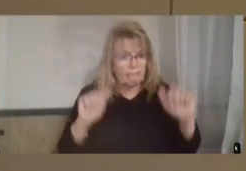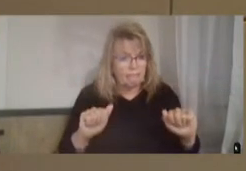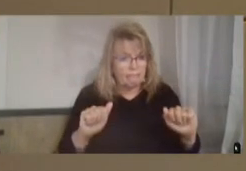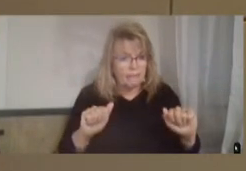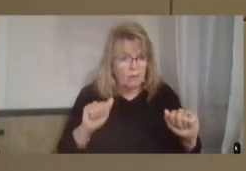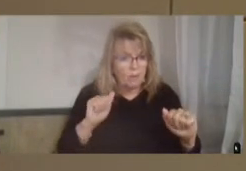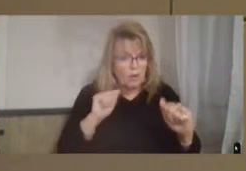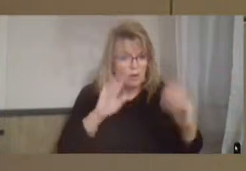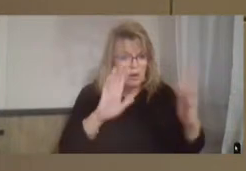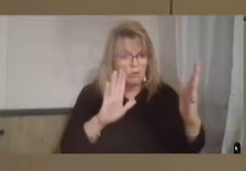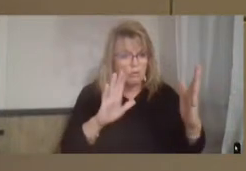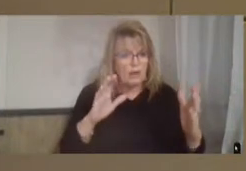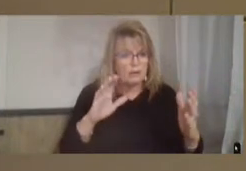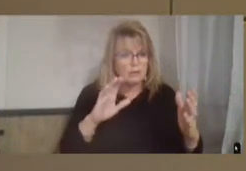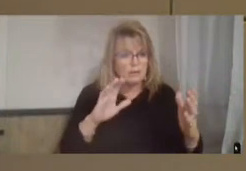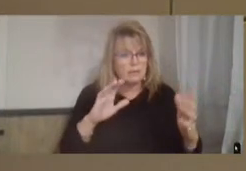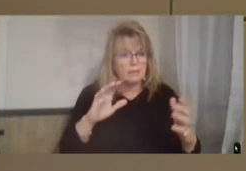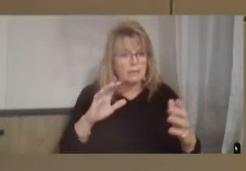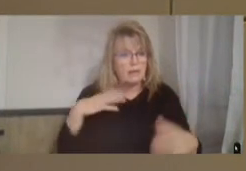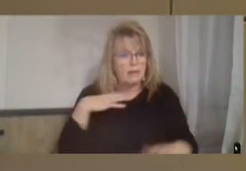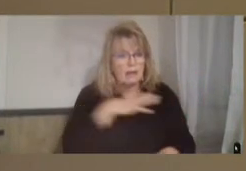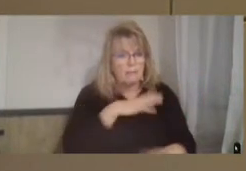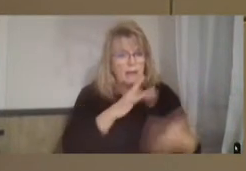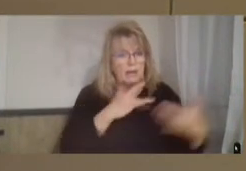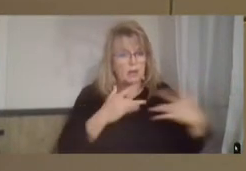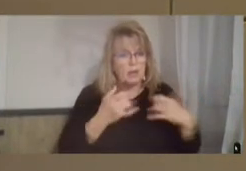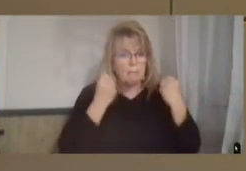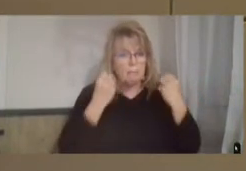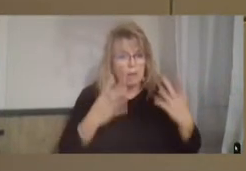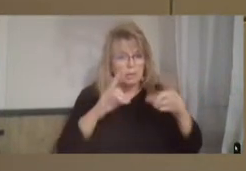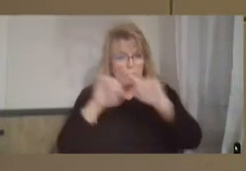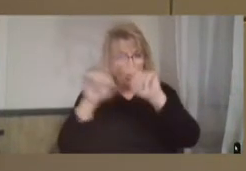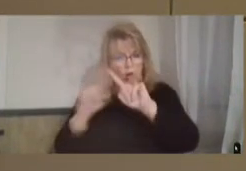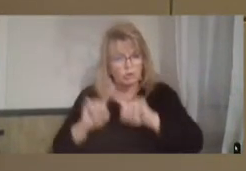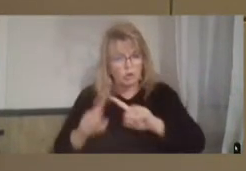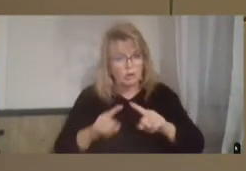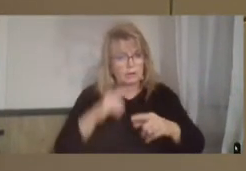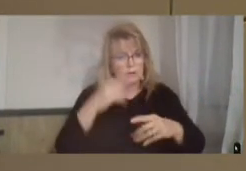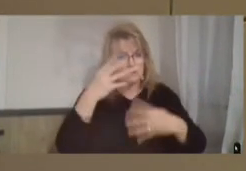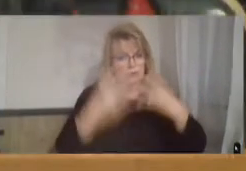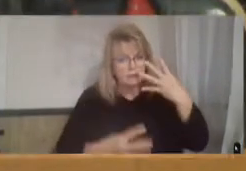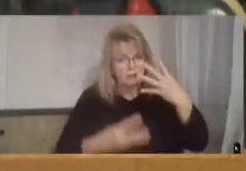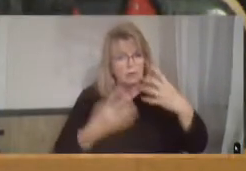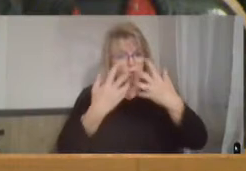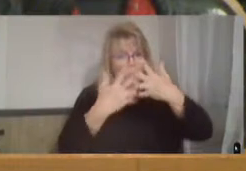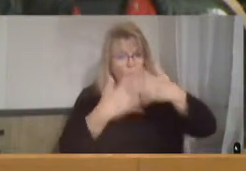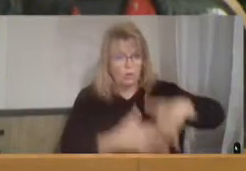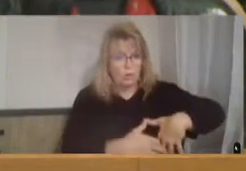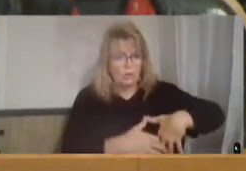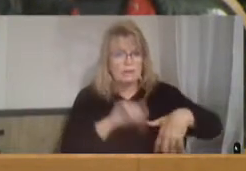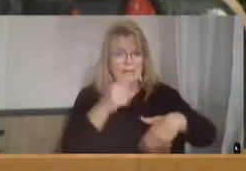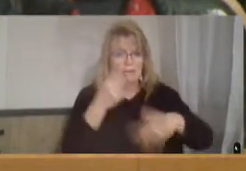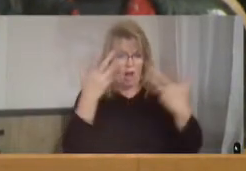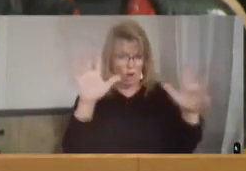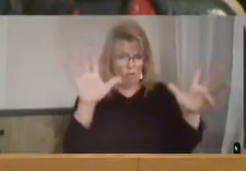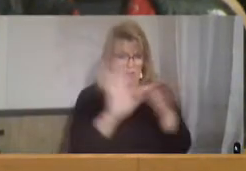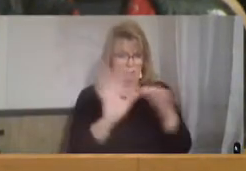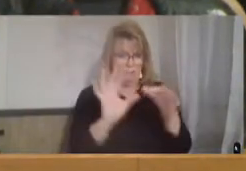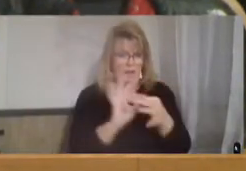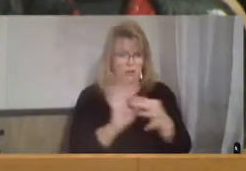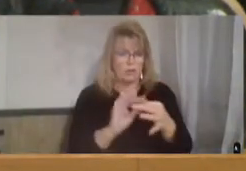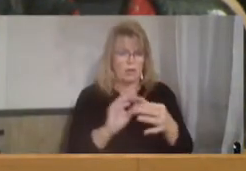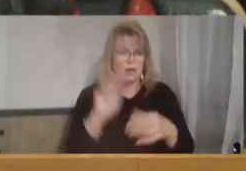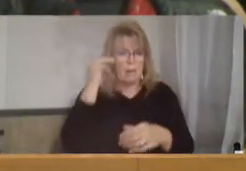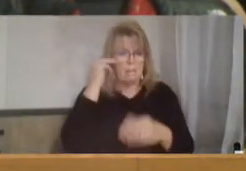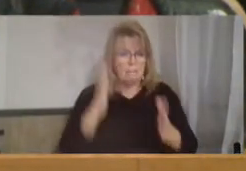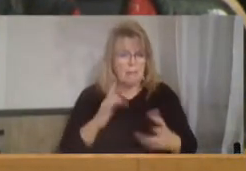communities' concerns. So there are multiple alternatives that we're working through. A number of them have been mentioned by both Mayor Pro Tem